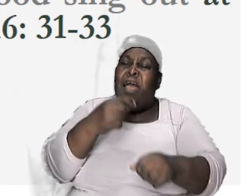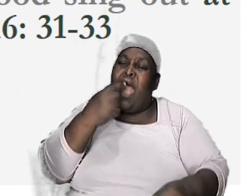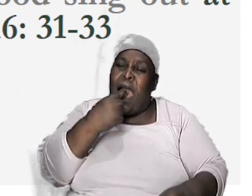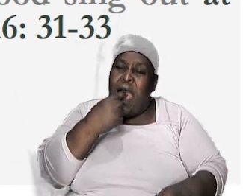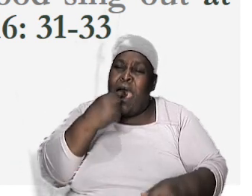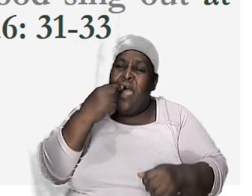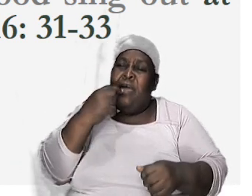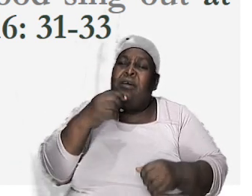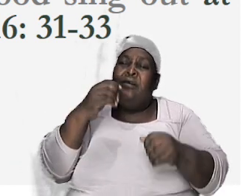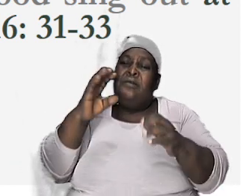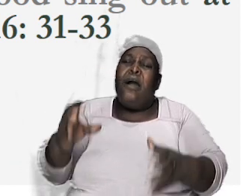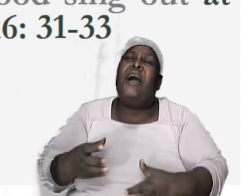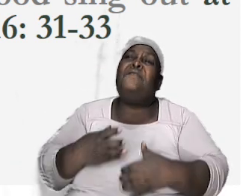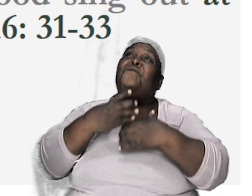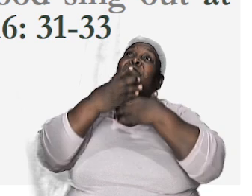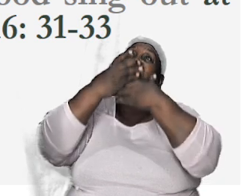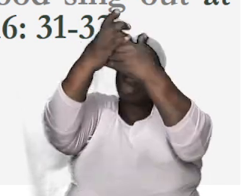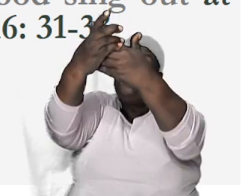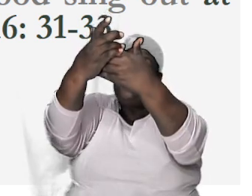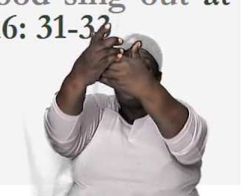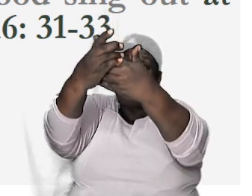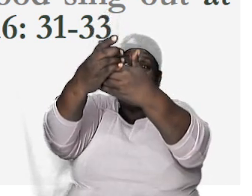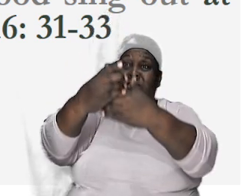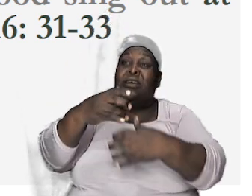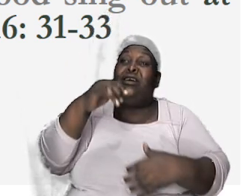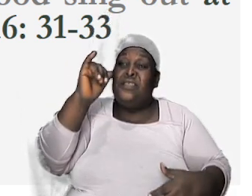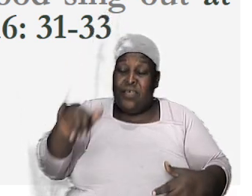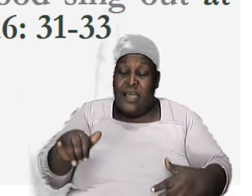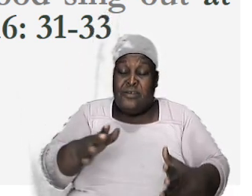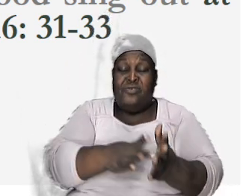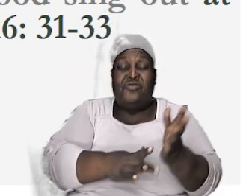not some, every tongue